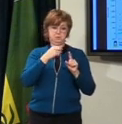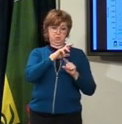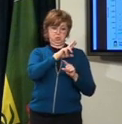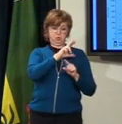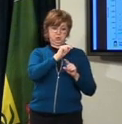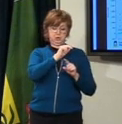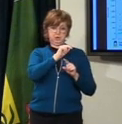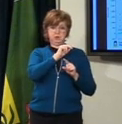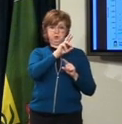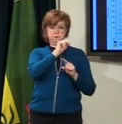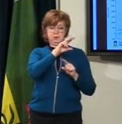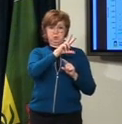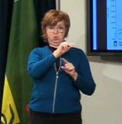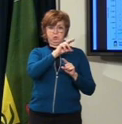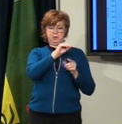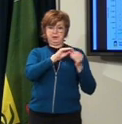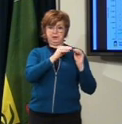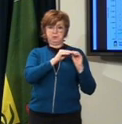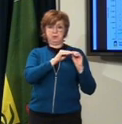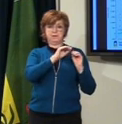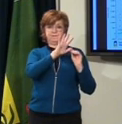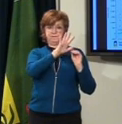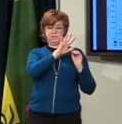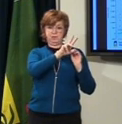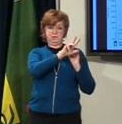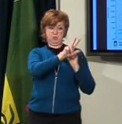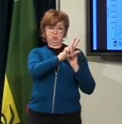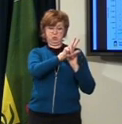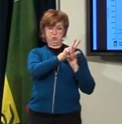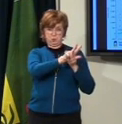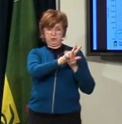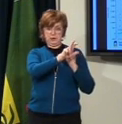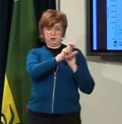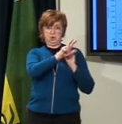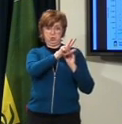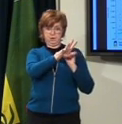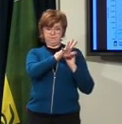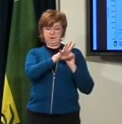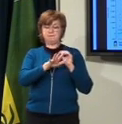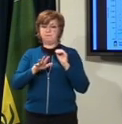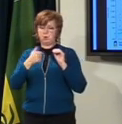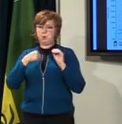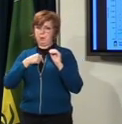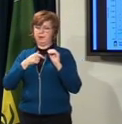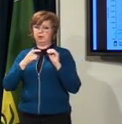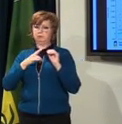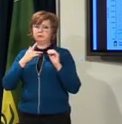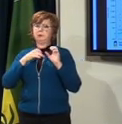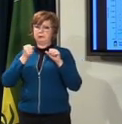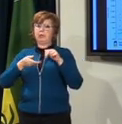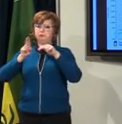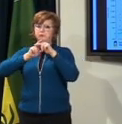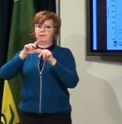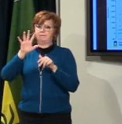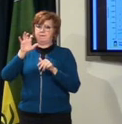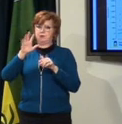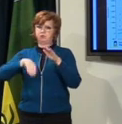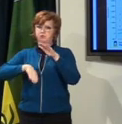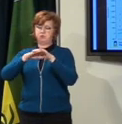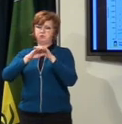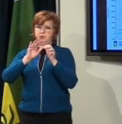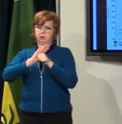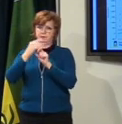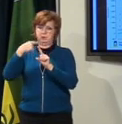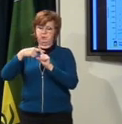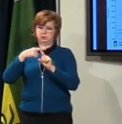our hospital census and our ICU census rise as well over the next 2 weeks, and we are planning for numbers up